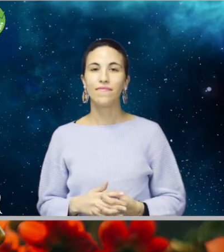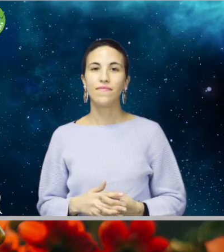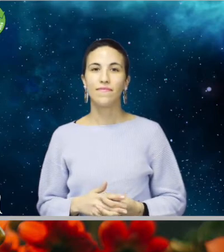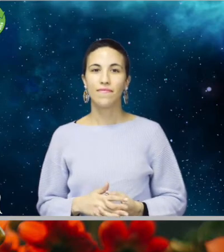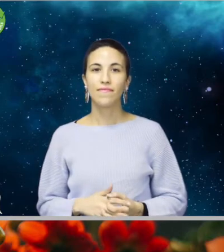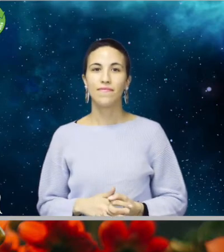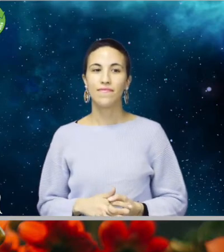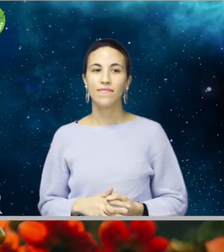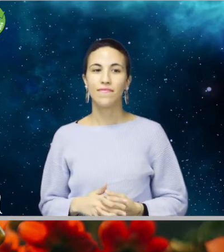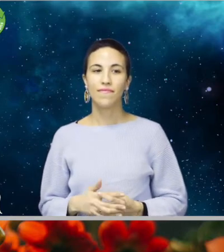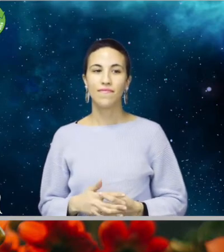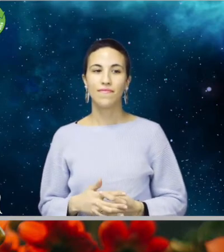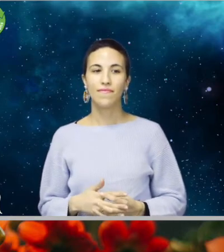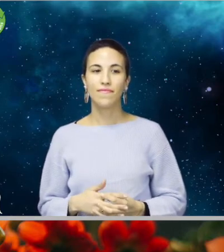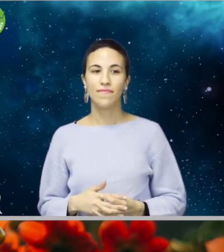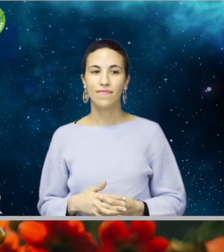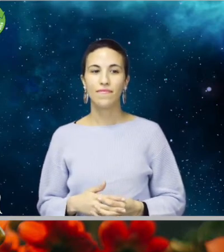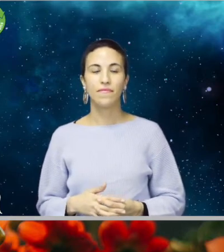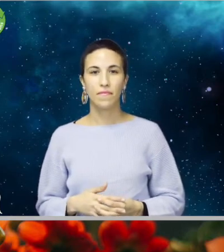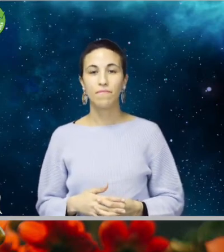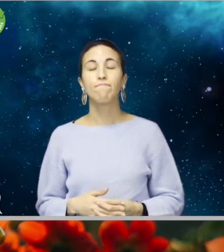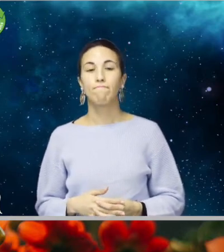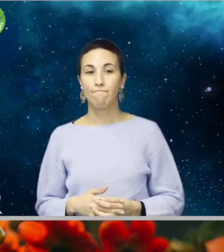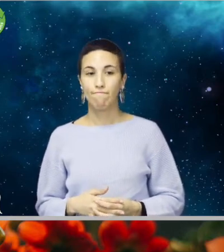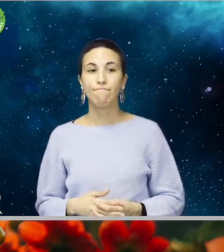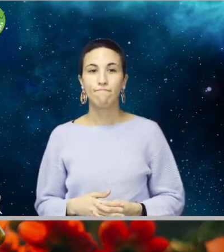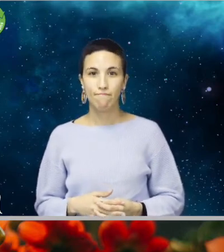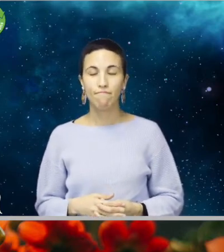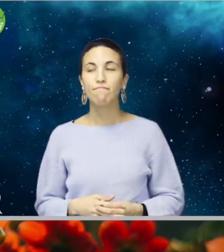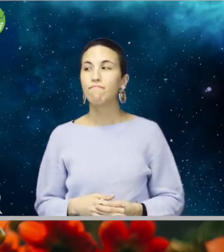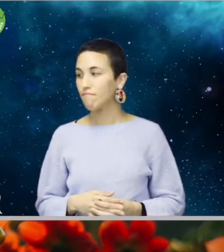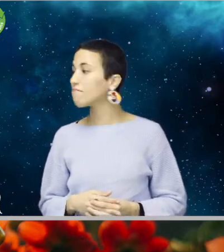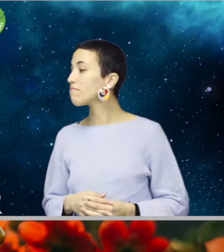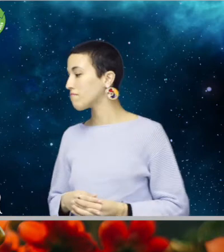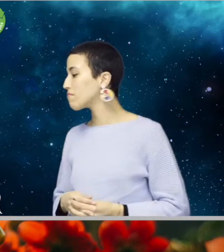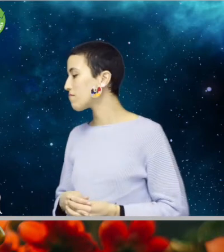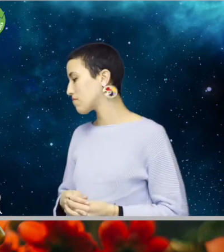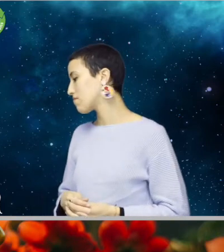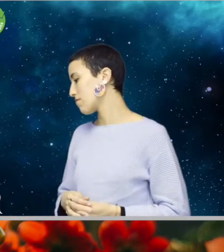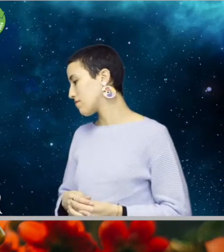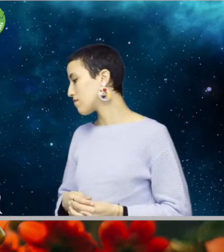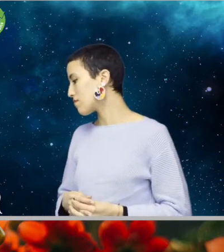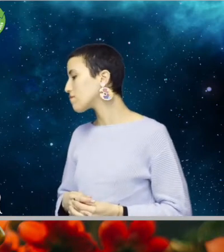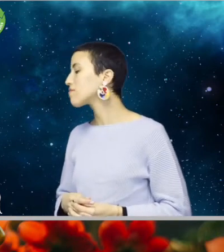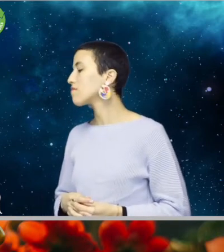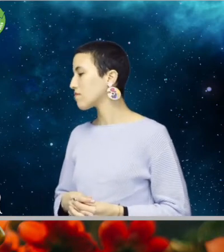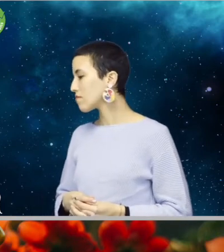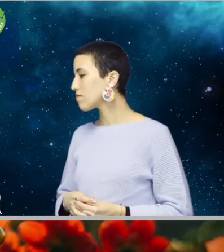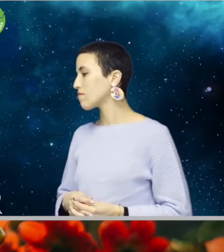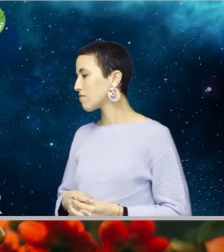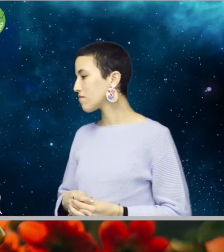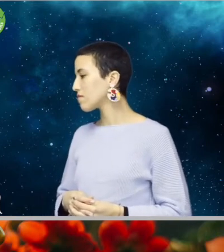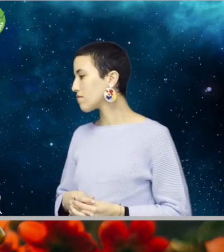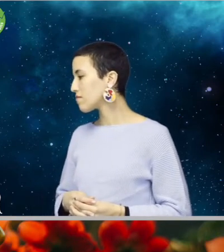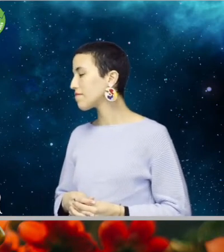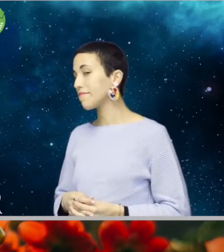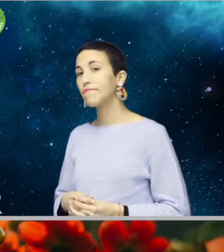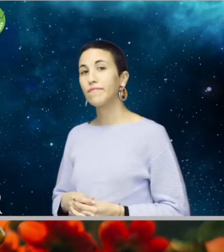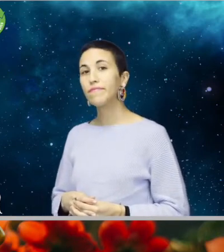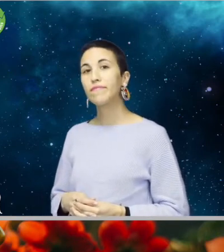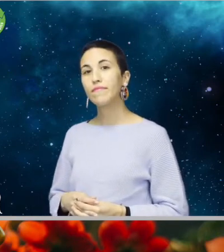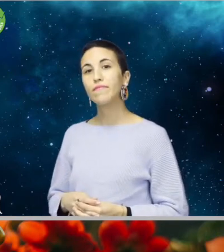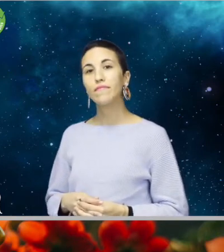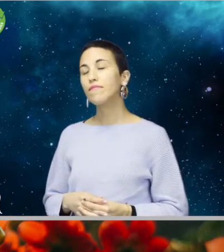a couple of mine right here, right? And it's really important, guys, keep wearing that mask and encourage them because